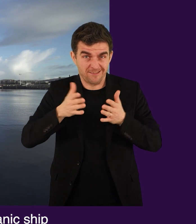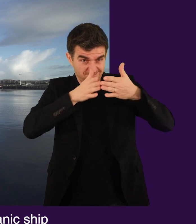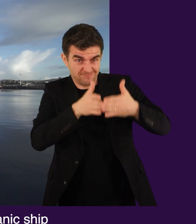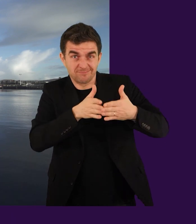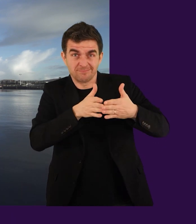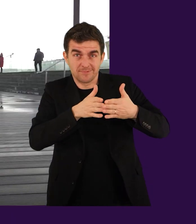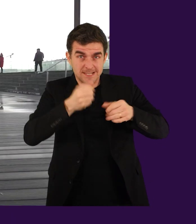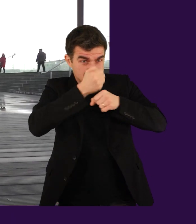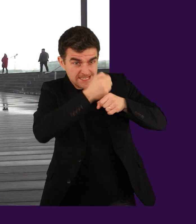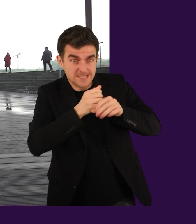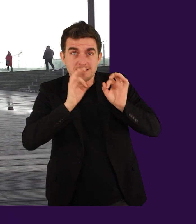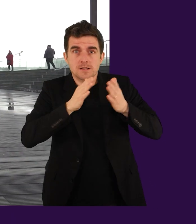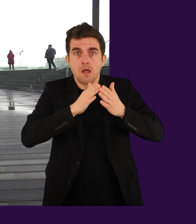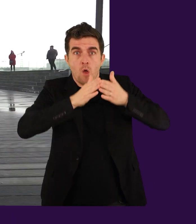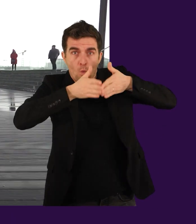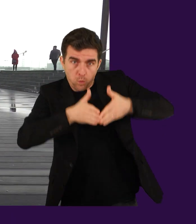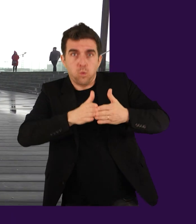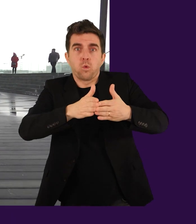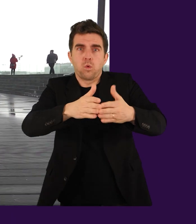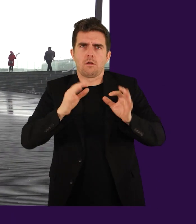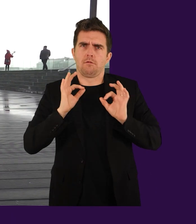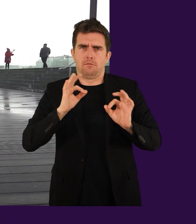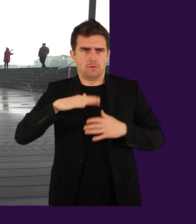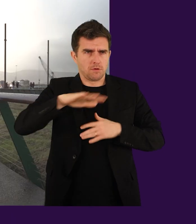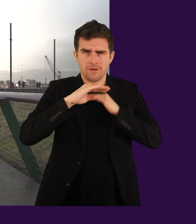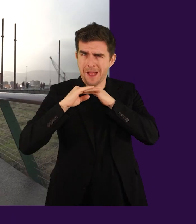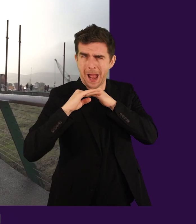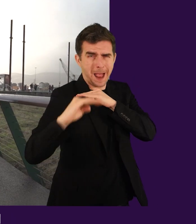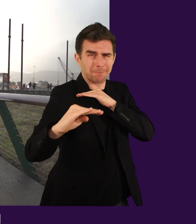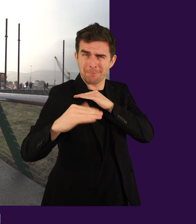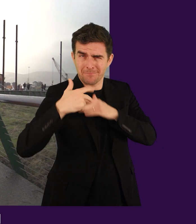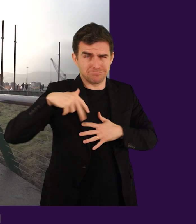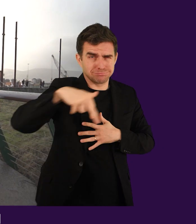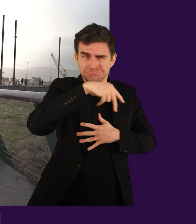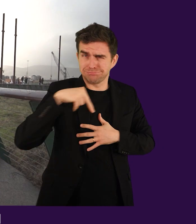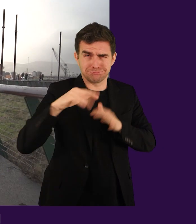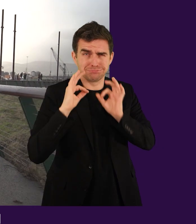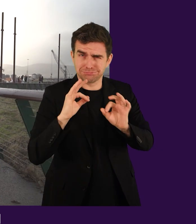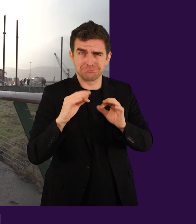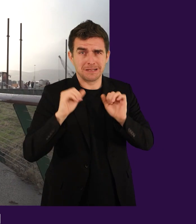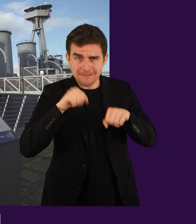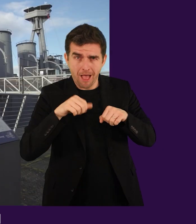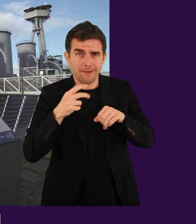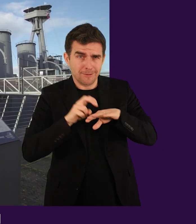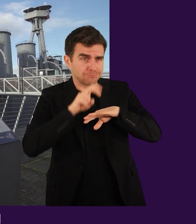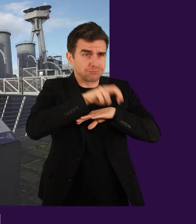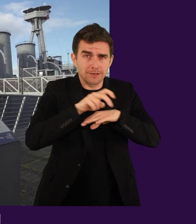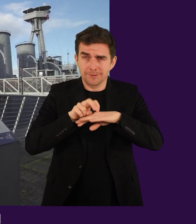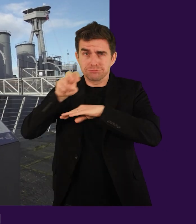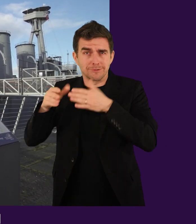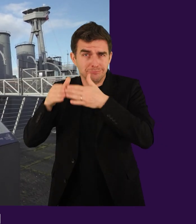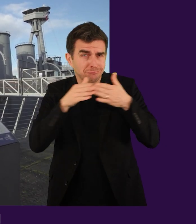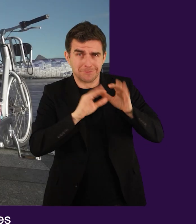maiden voyage. The Maritime Mile is leveled paved throughout with tarmac ramps and accessible